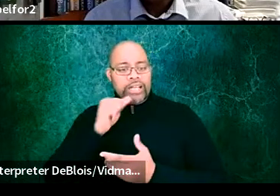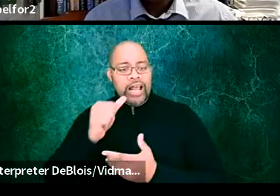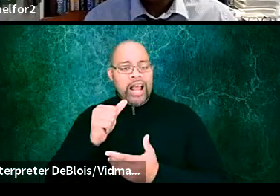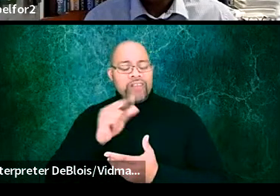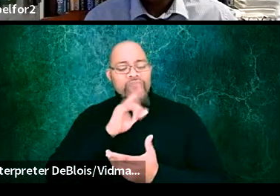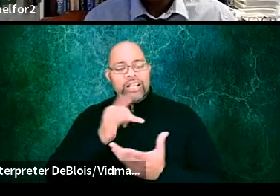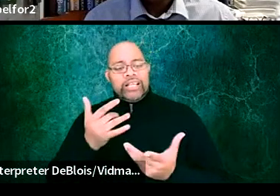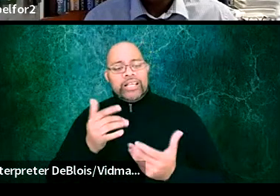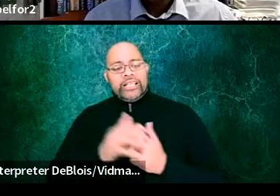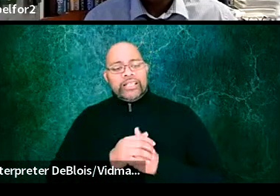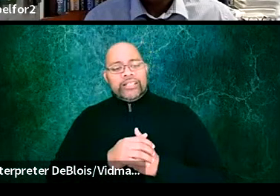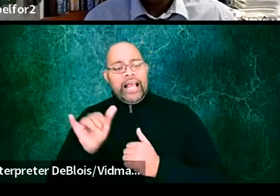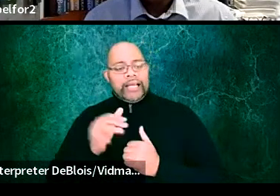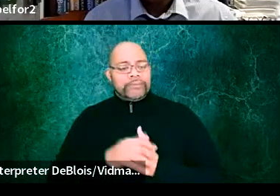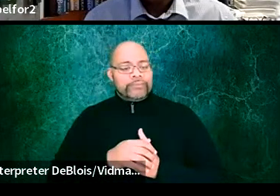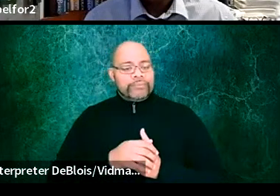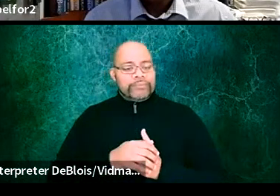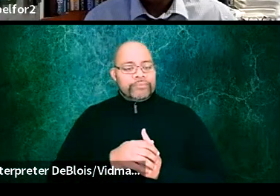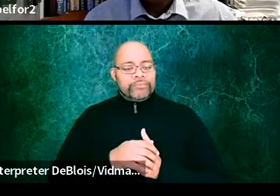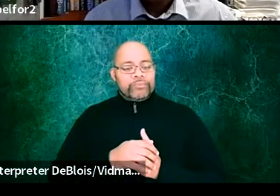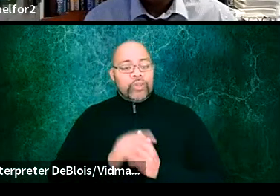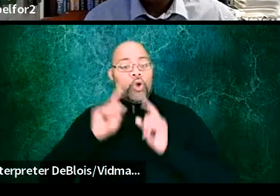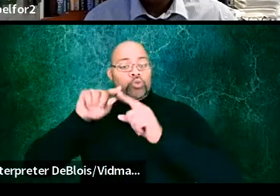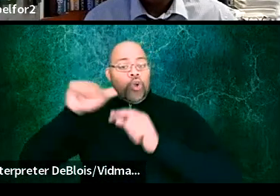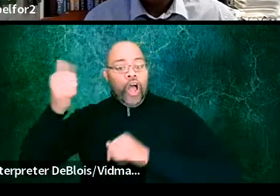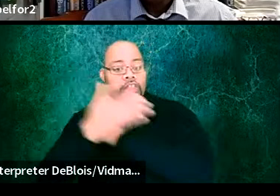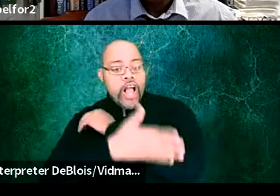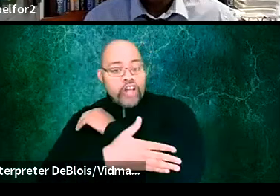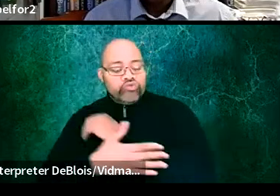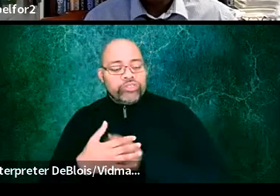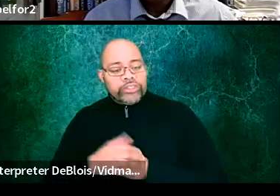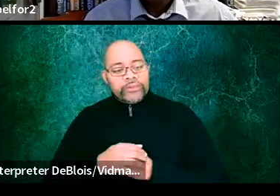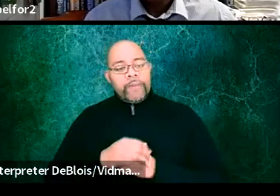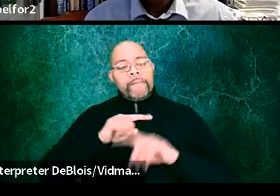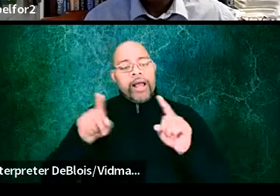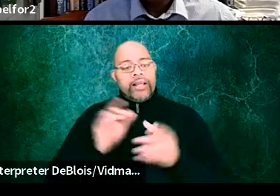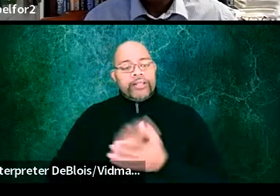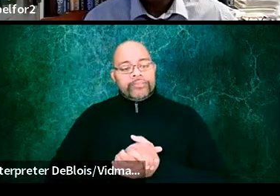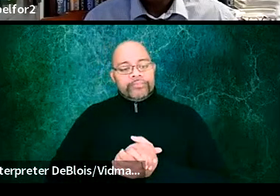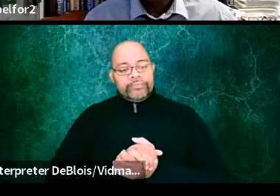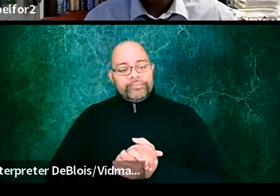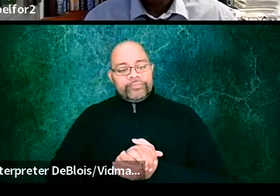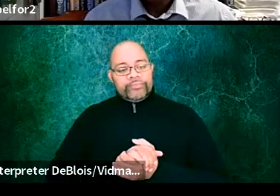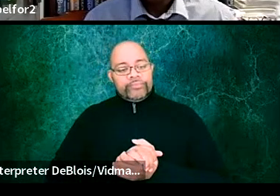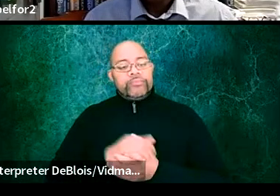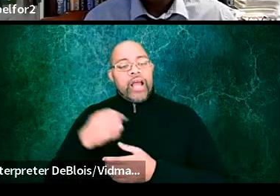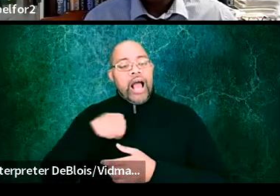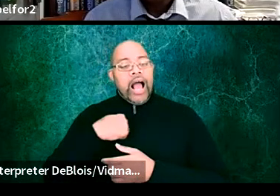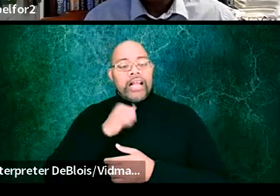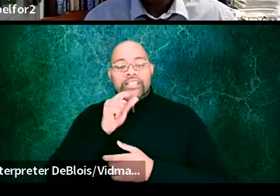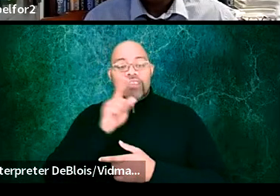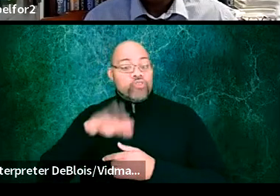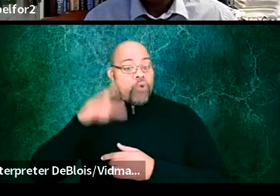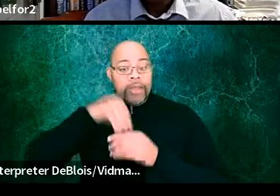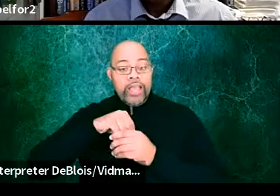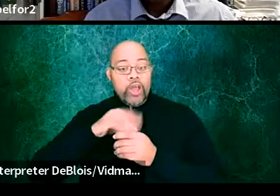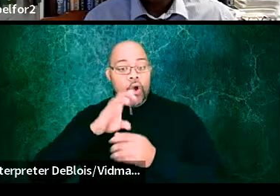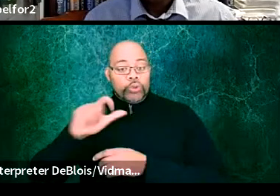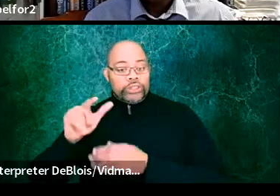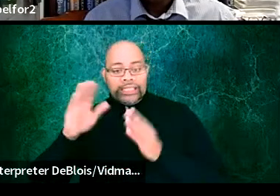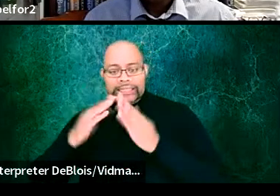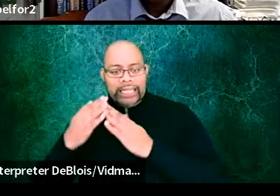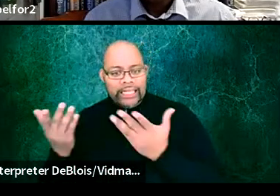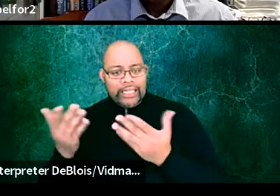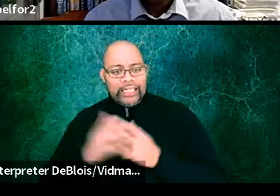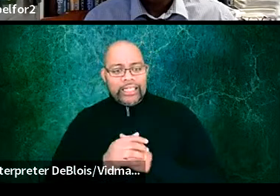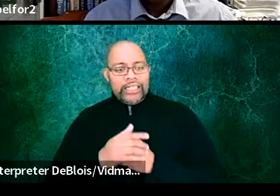quite like going to another country, but I didn't really grow up in a coastal city,